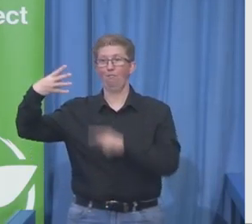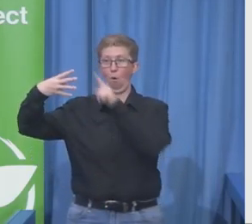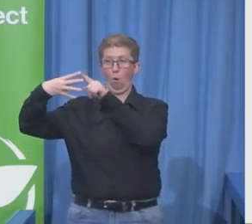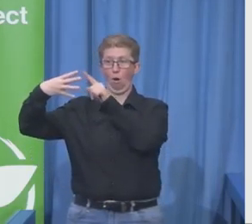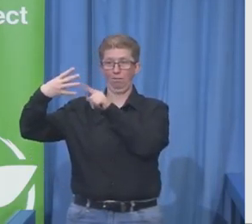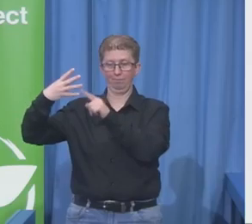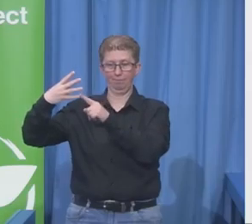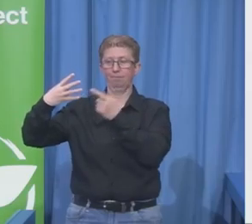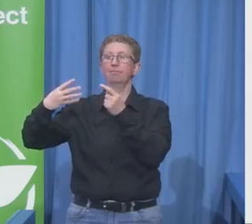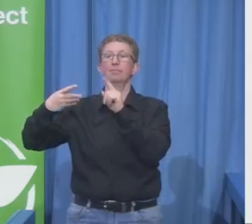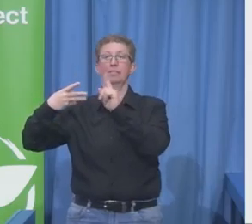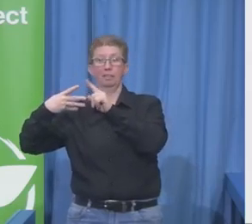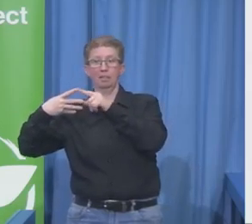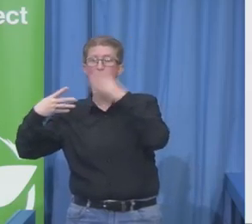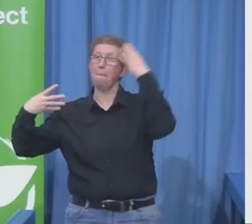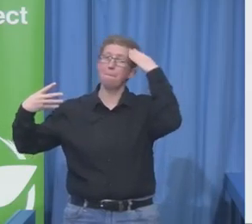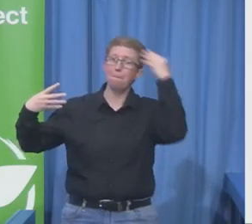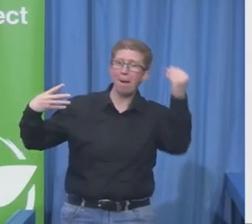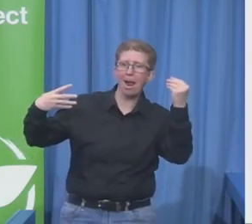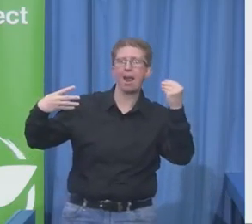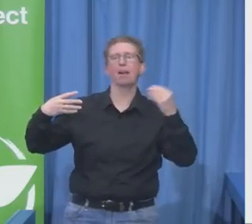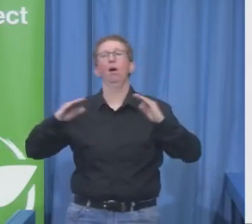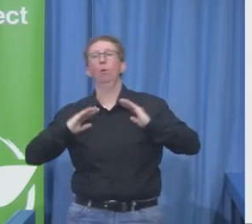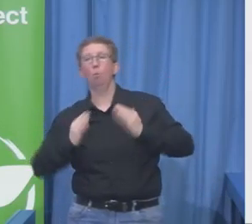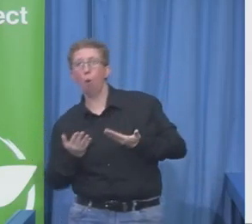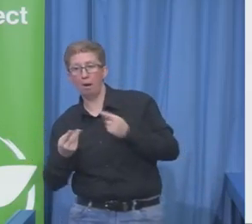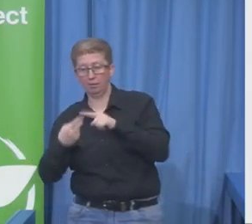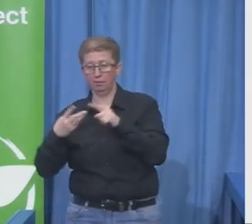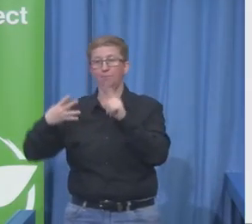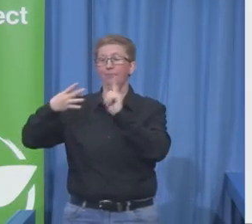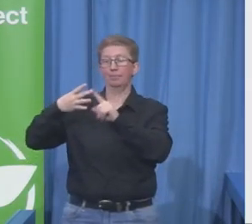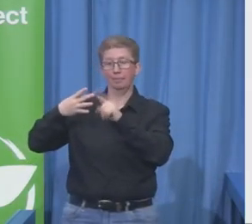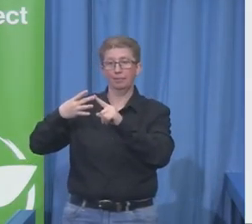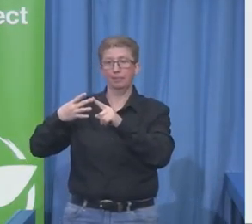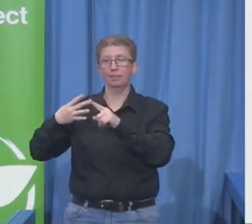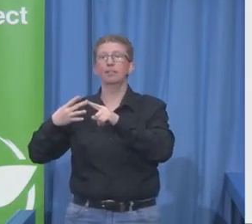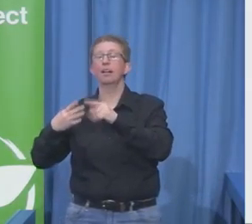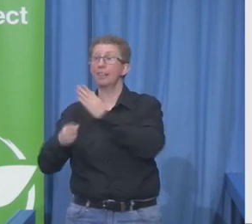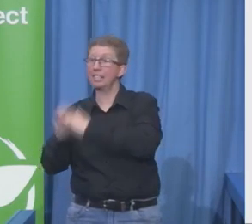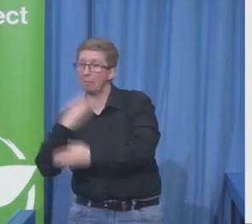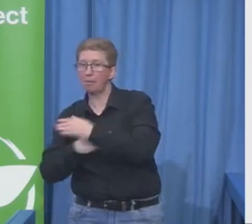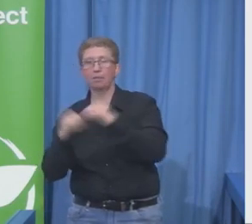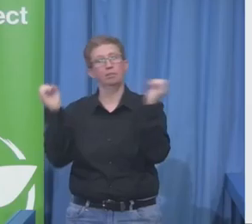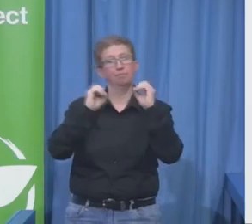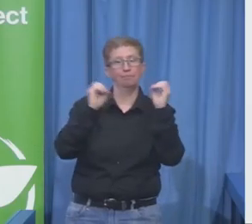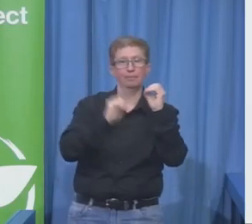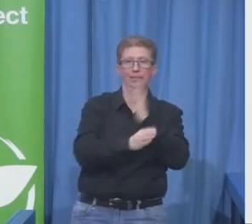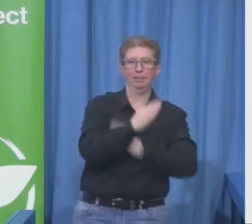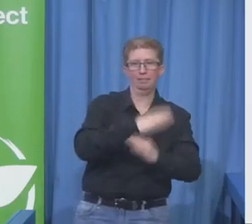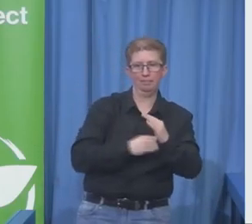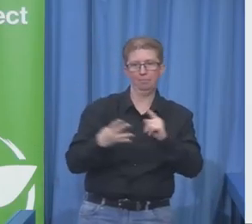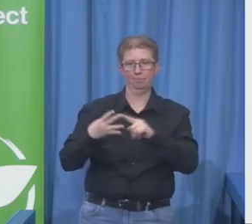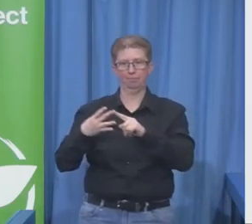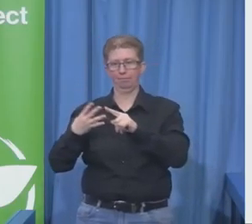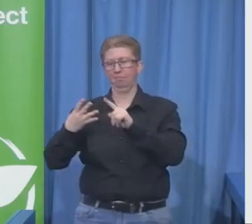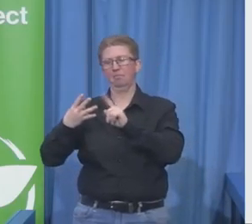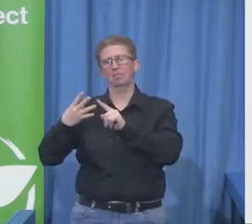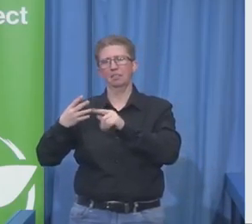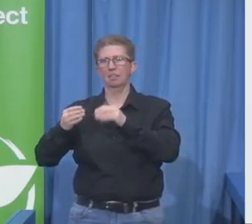underprivileged backgrounds, and nationality. Right now, I'll be really restricting